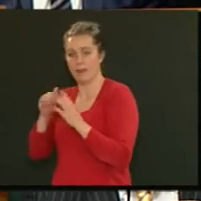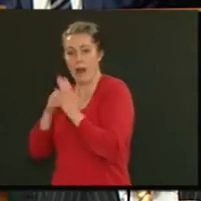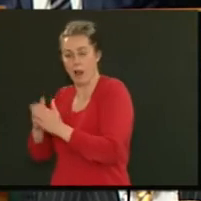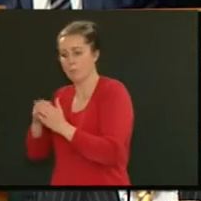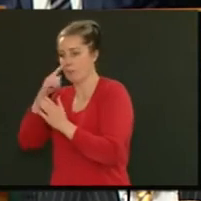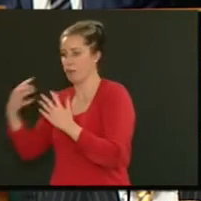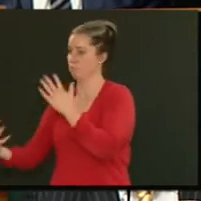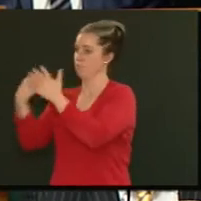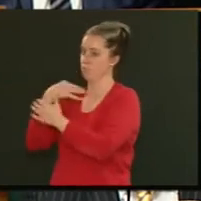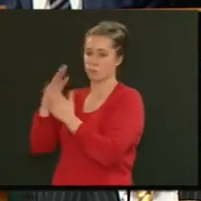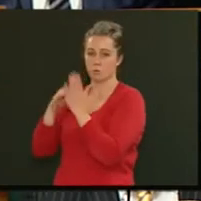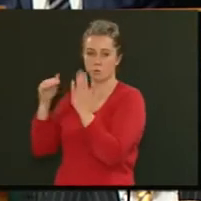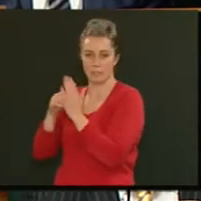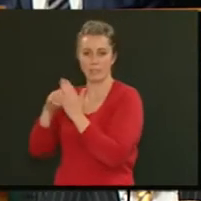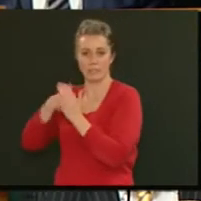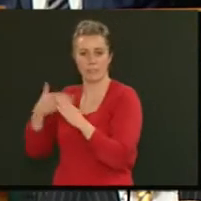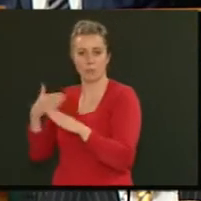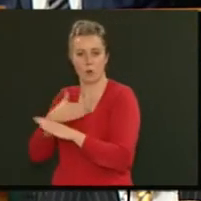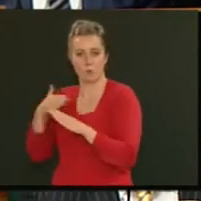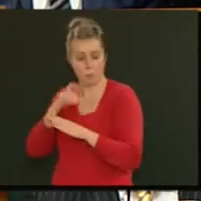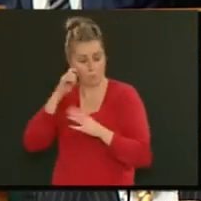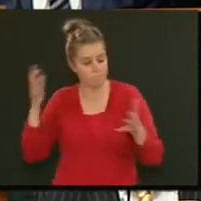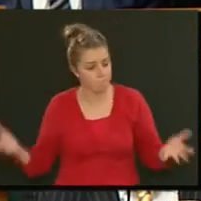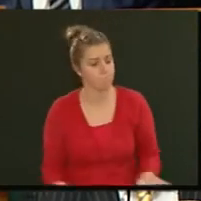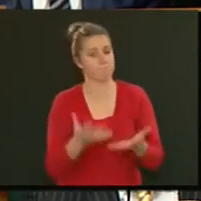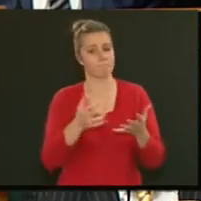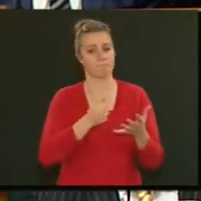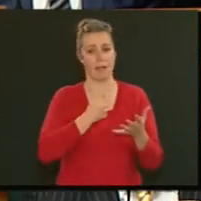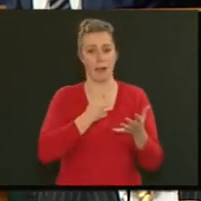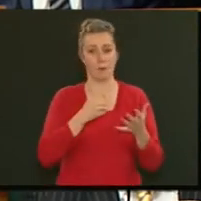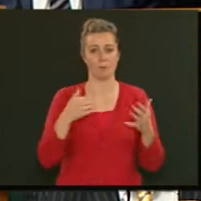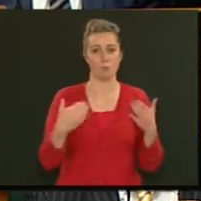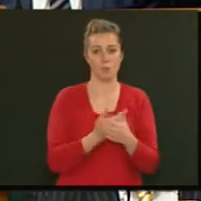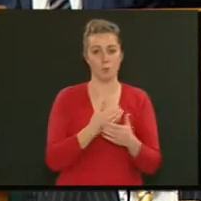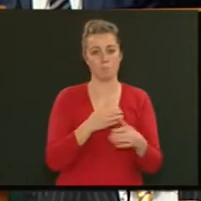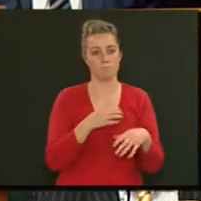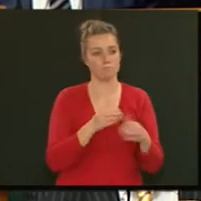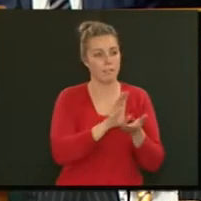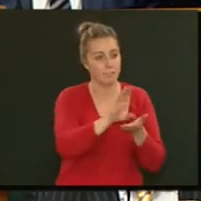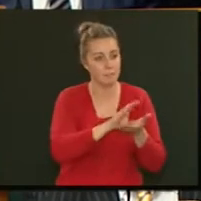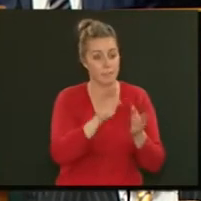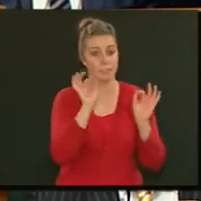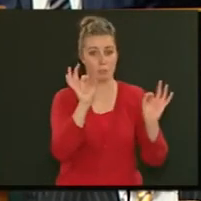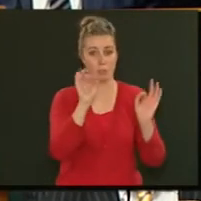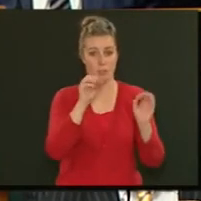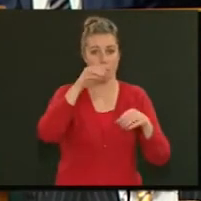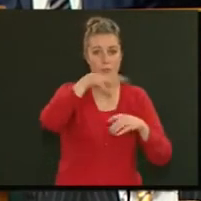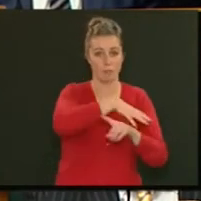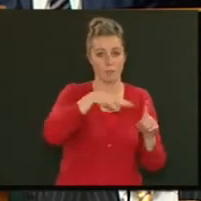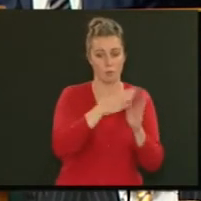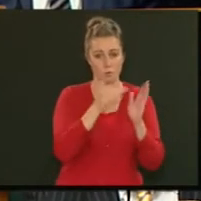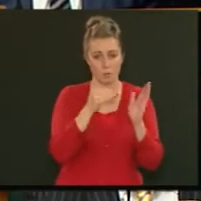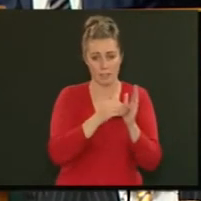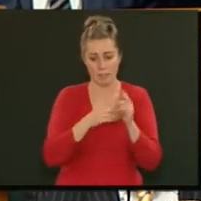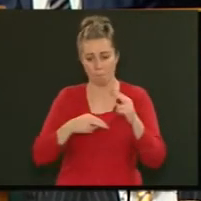grow, boost innovation, attract new investment, especially in regional New Zealand, and build the infrastructure